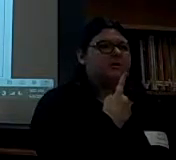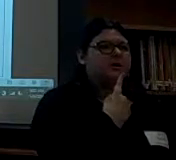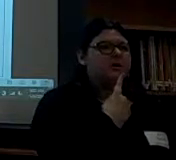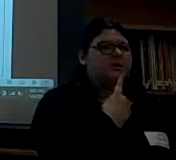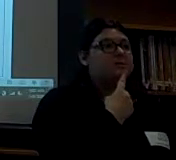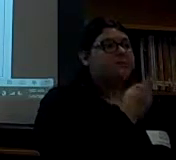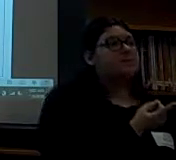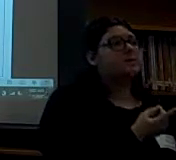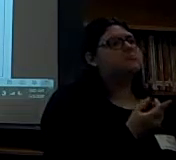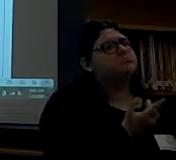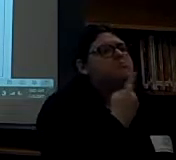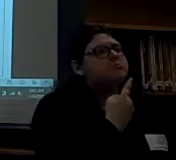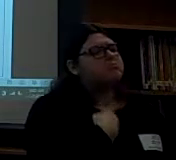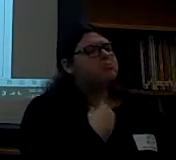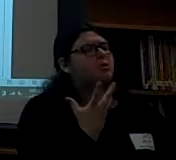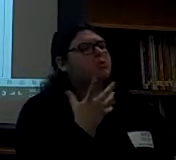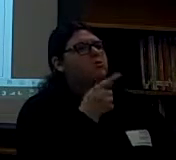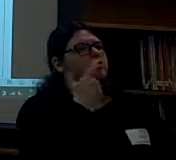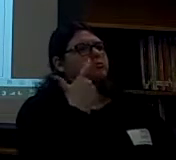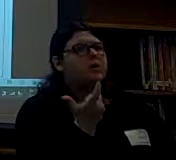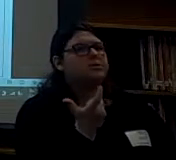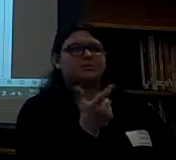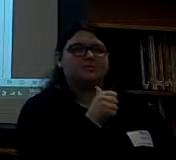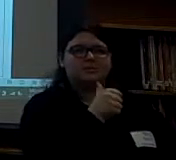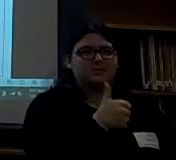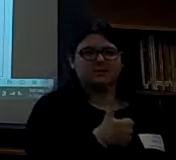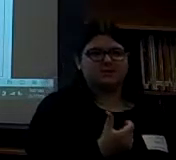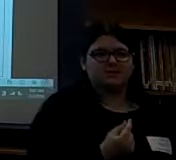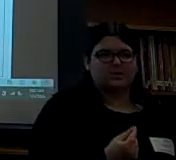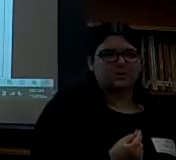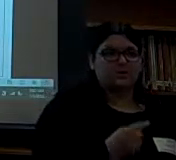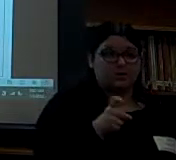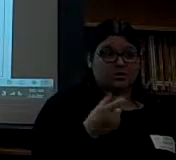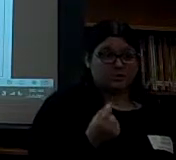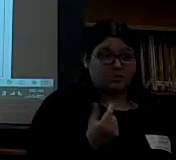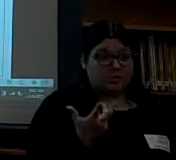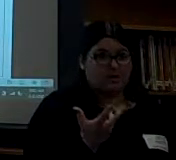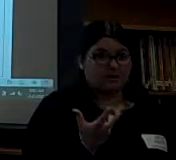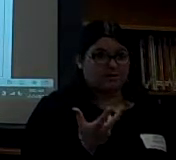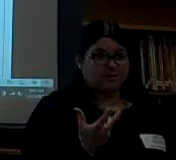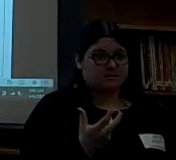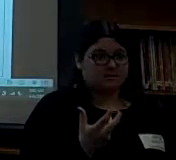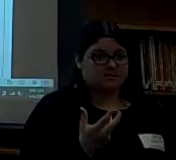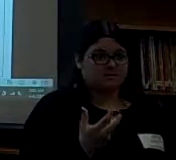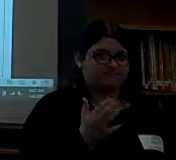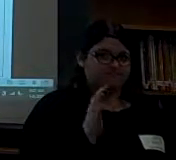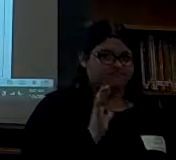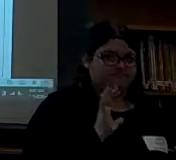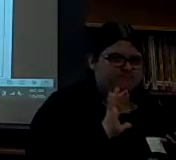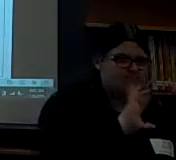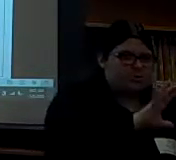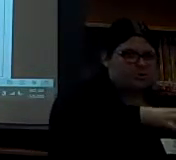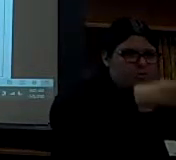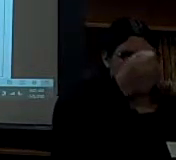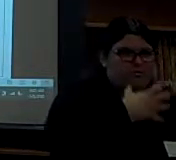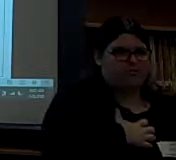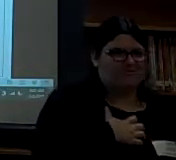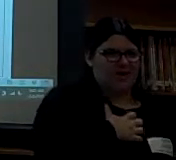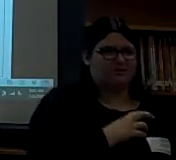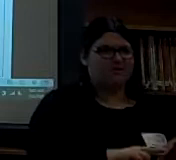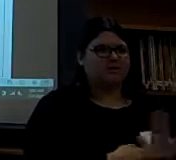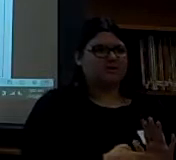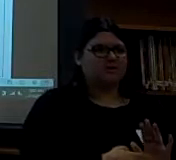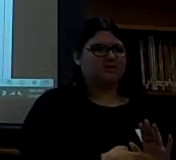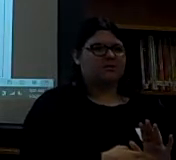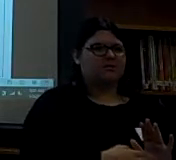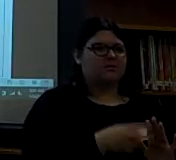you're watching, and let's talk about it, and they still don't do it, you actually have to push them out of yuck. So let me tell you what I mean by that. It's called something